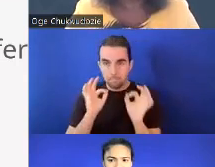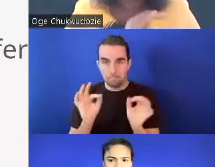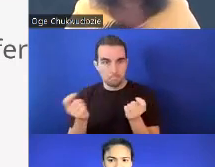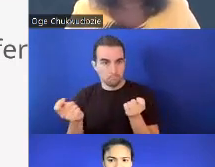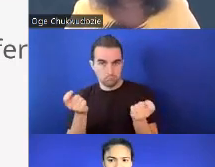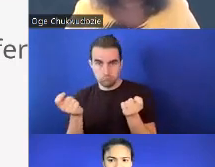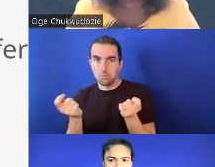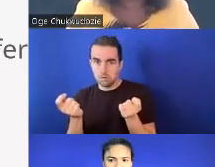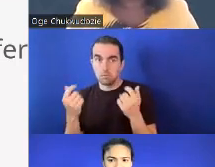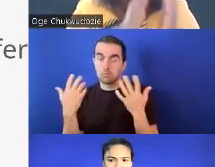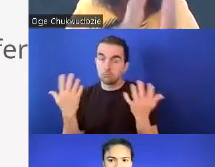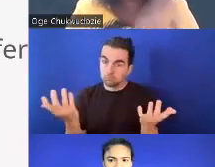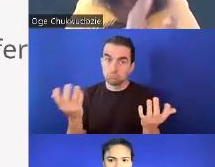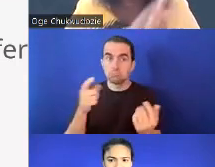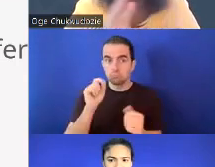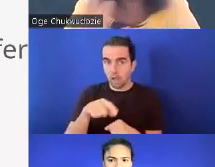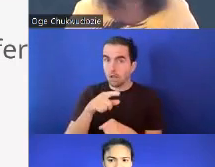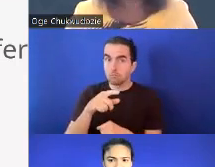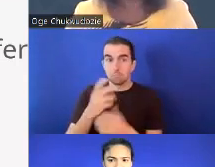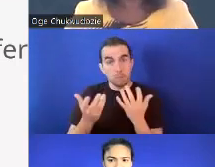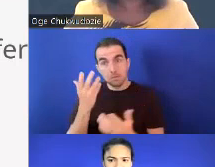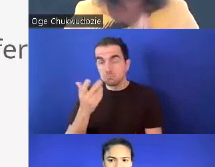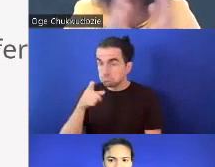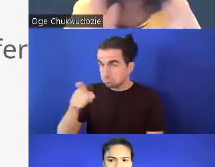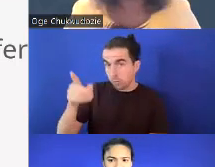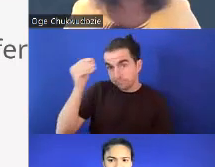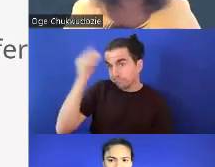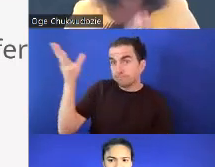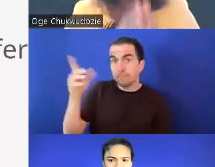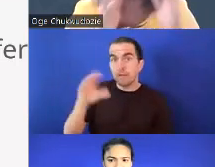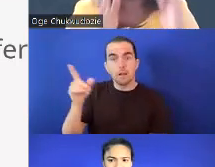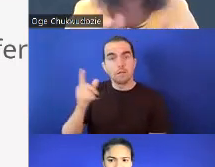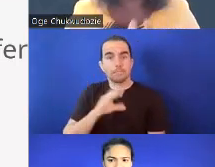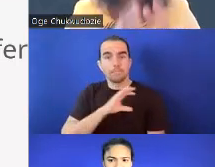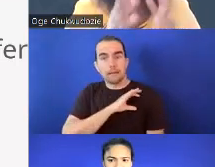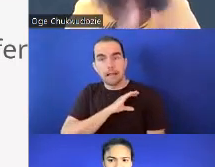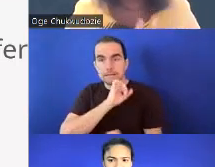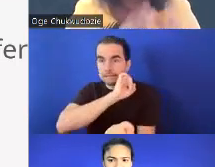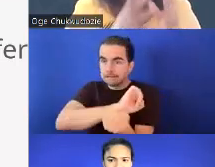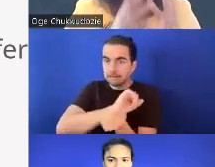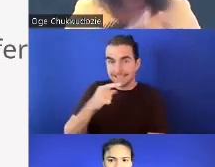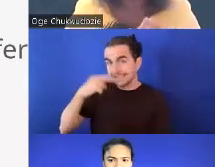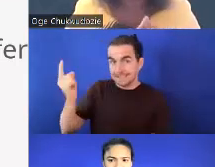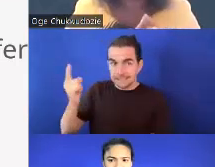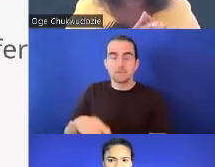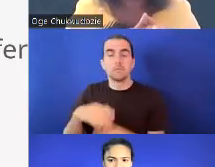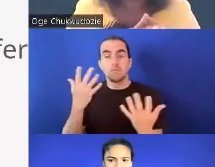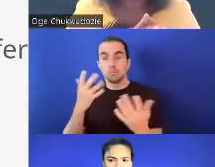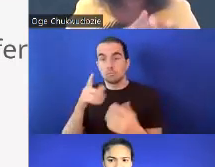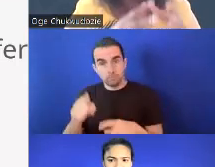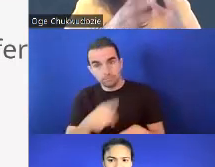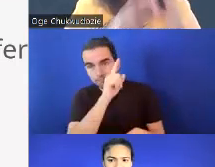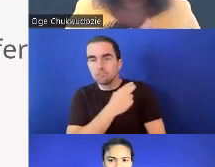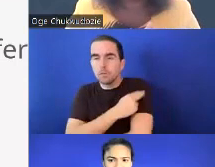you need psychosocial support? You know, so follow that. Sometimes it might be that you need staff who